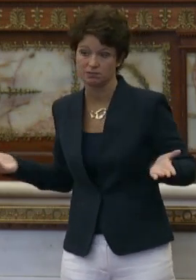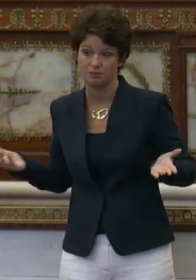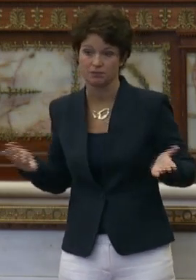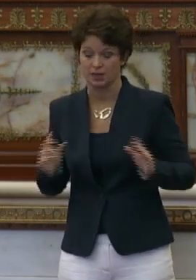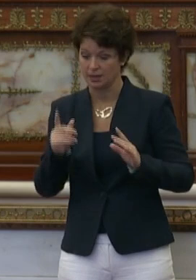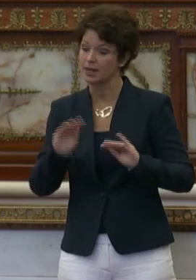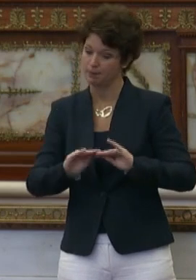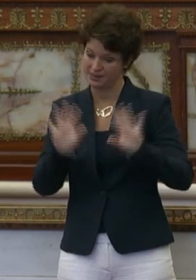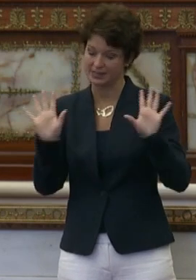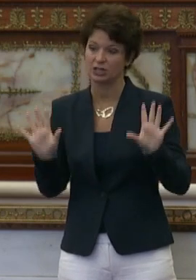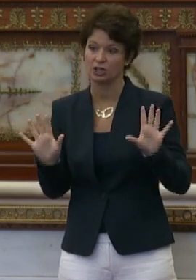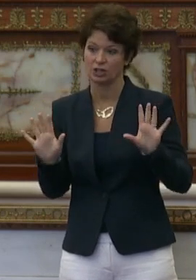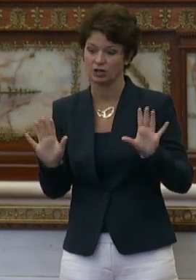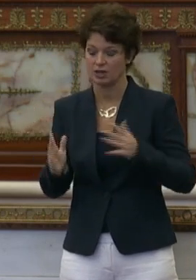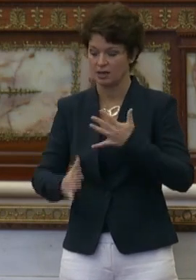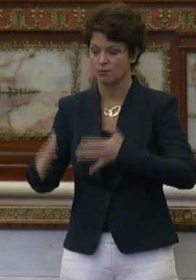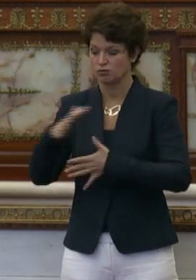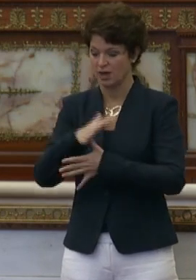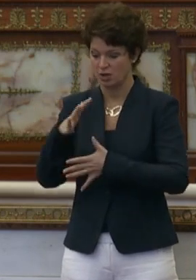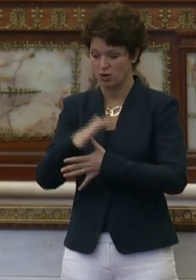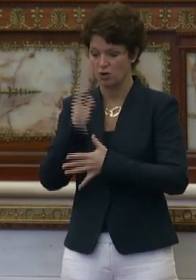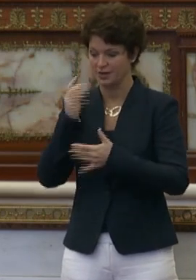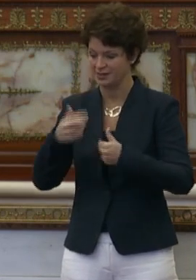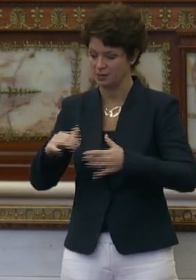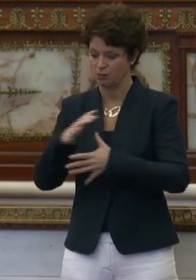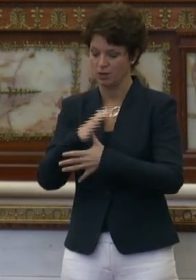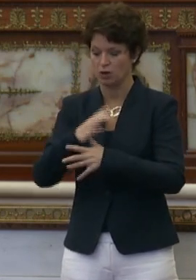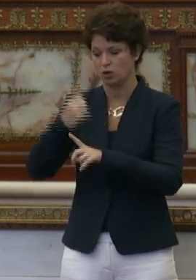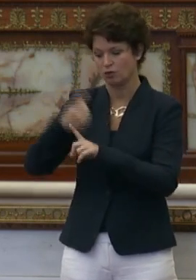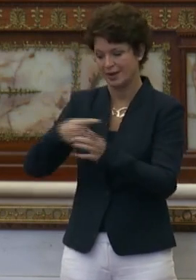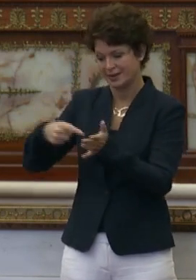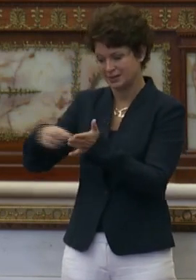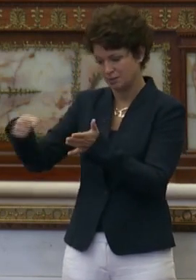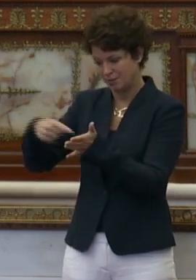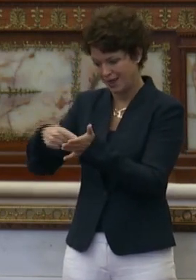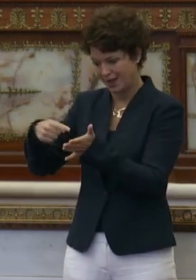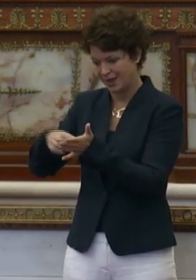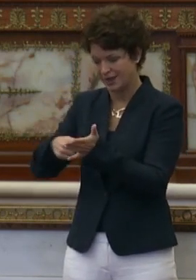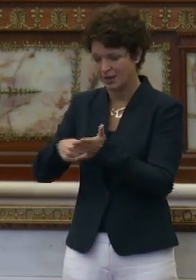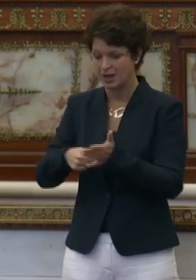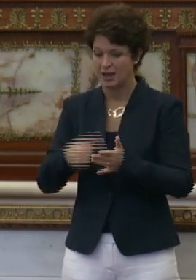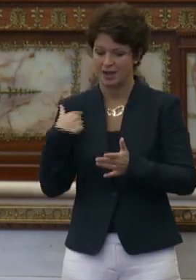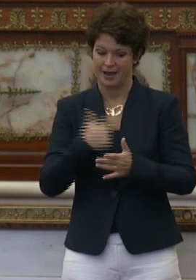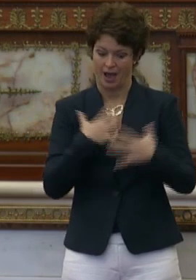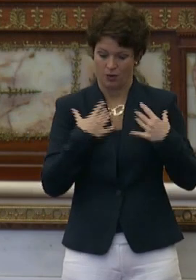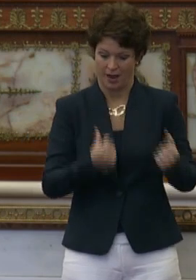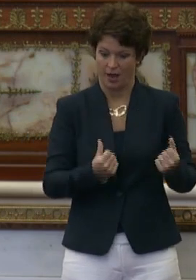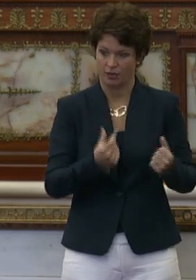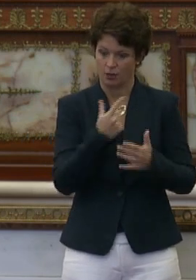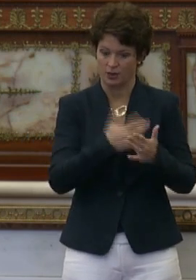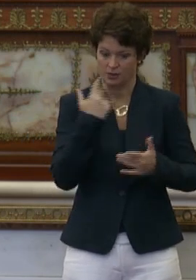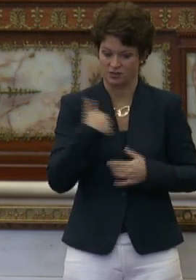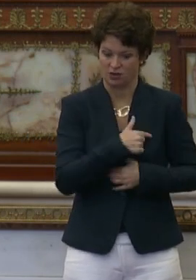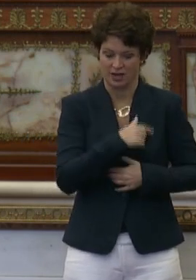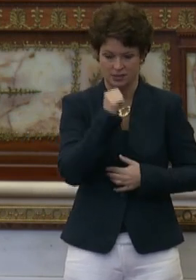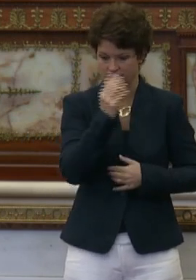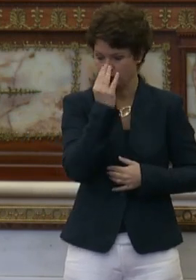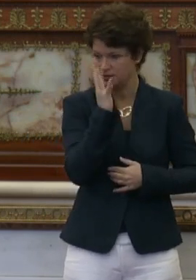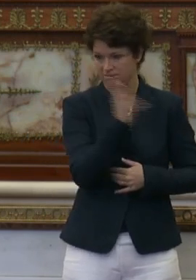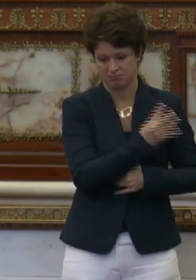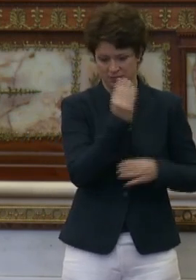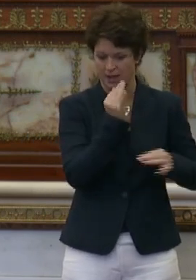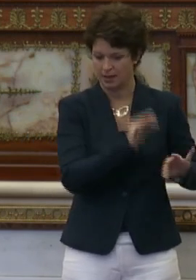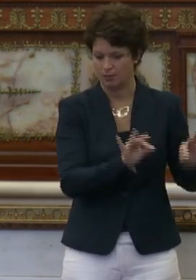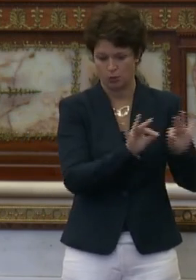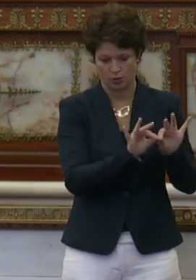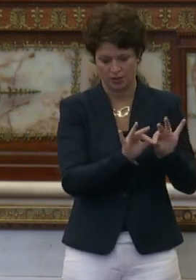very clear that the priority has and would be that the rent is paid and not that the health or well-being of us as individuals is important. The email went on with them